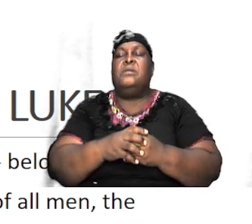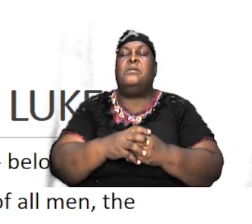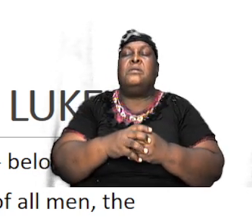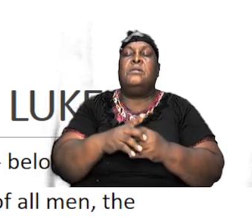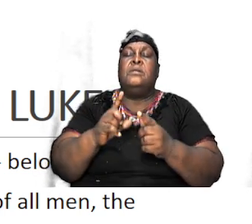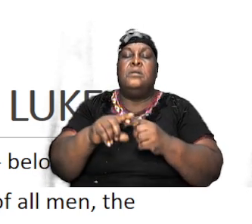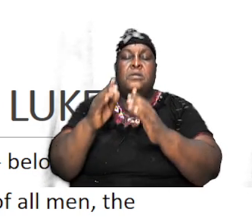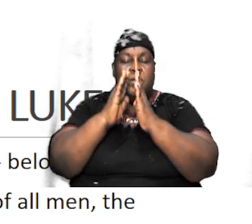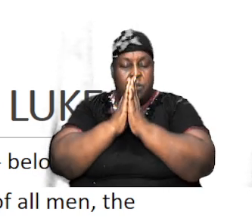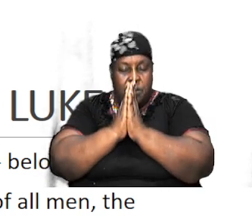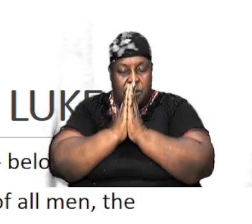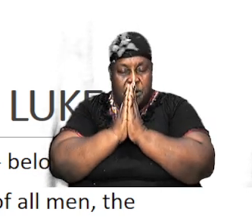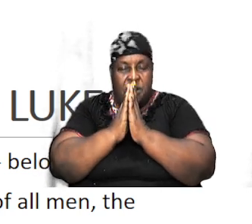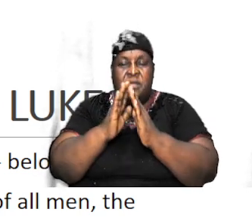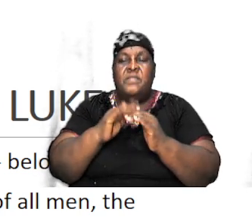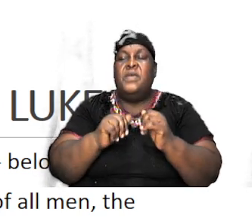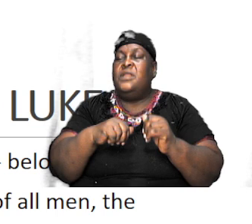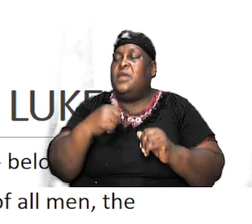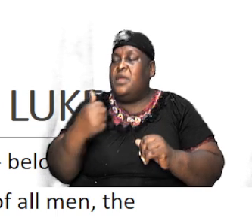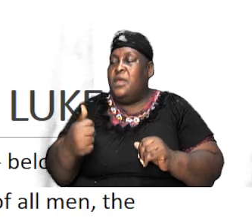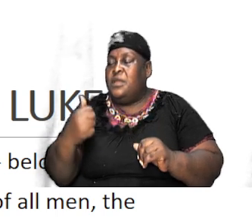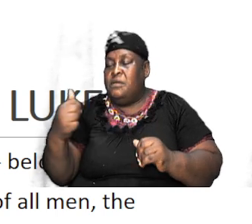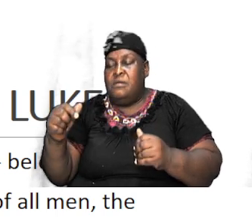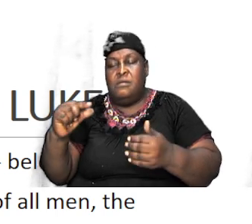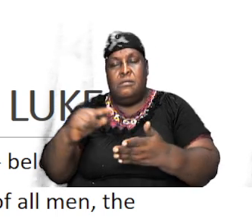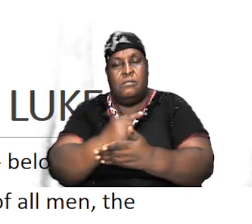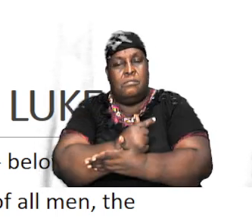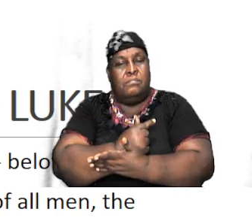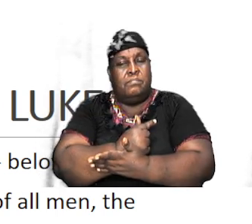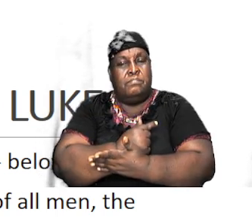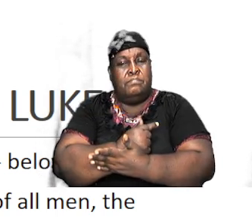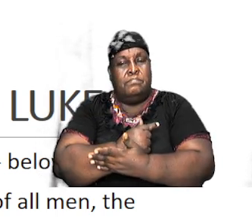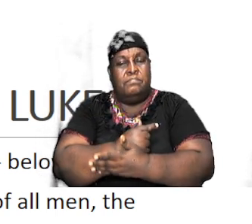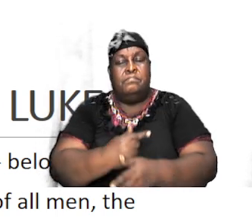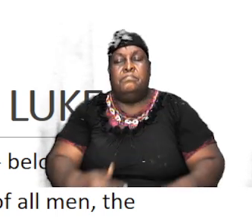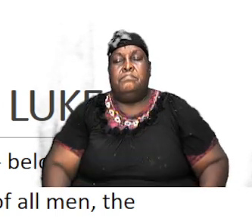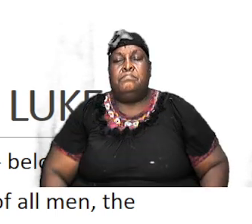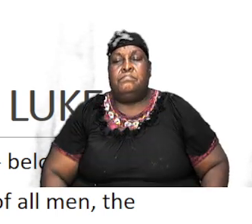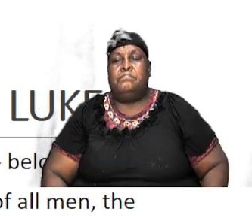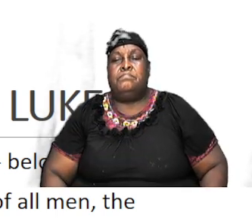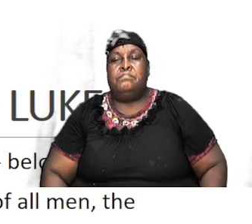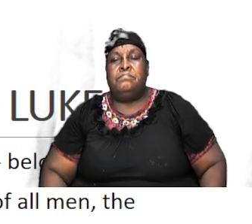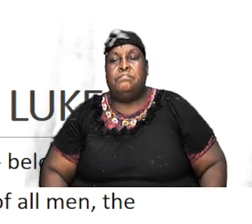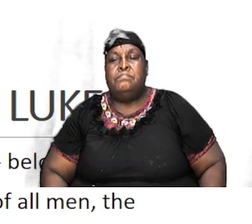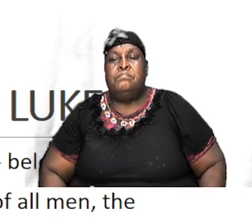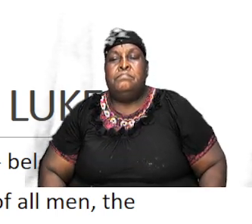to prayer than in any of the other gospel. Next slide.